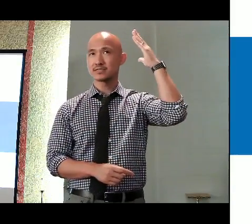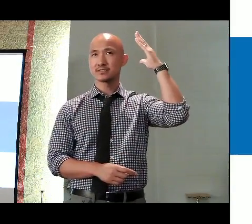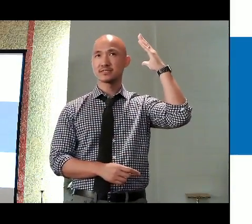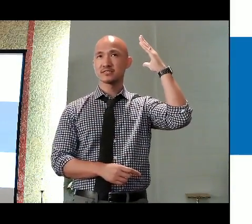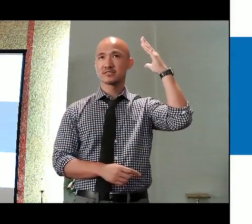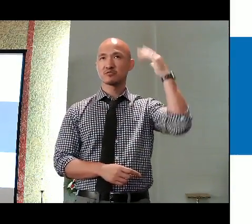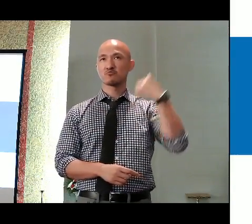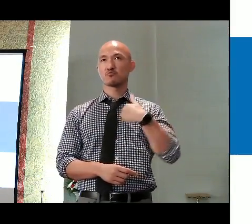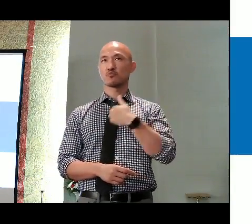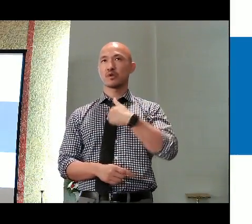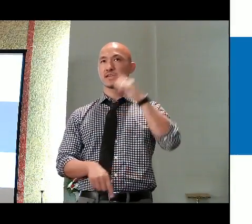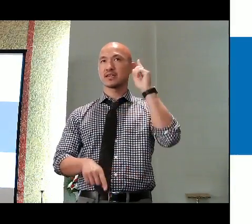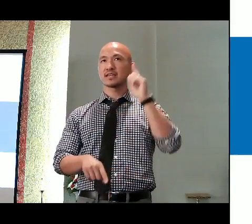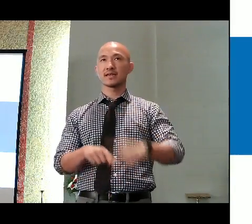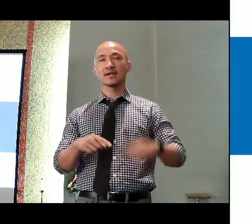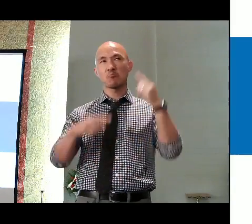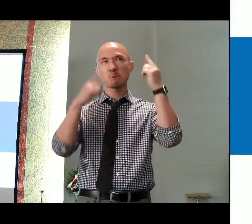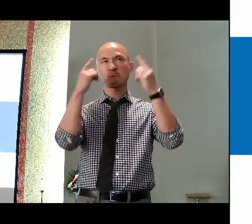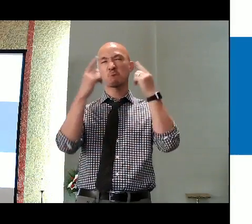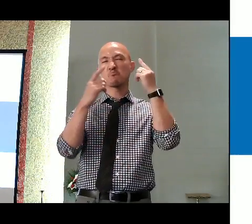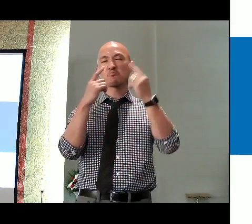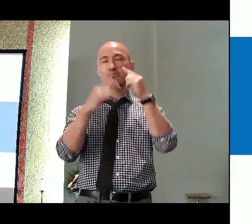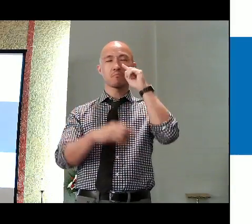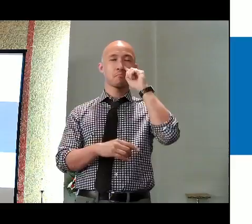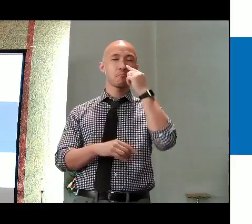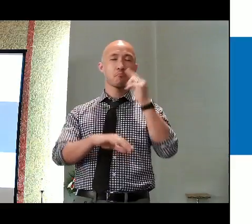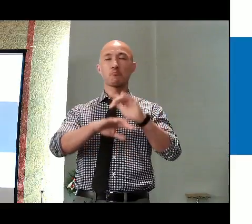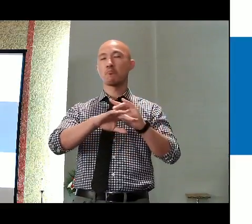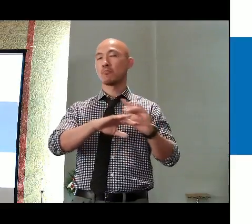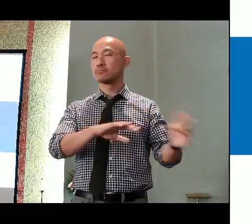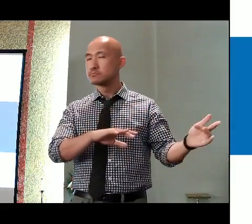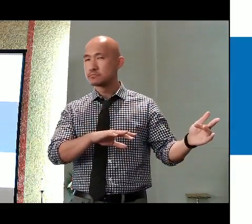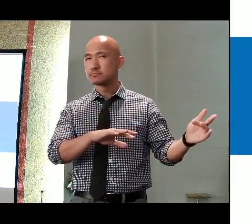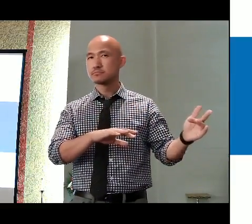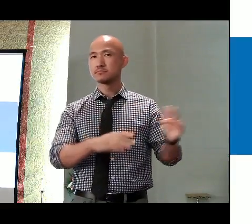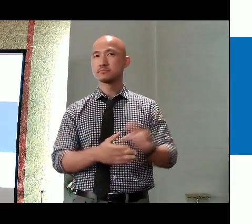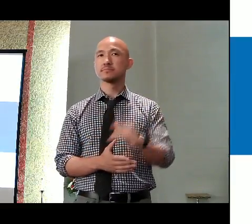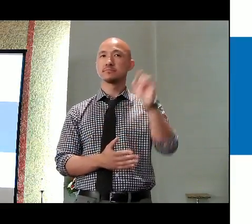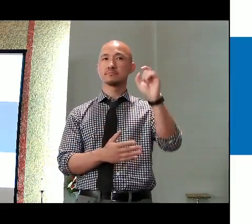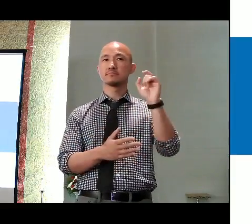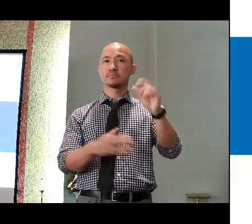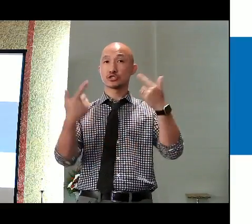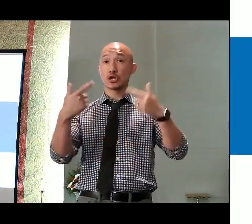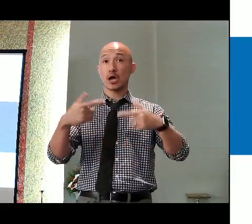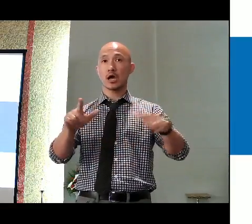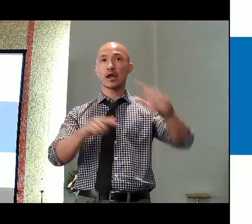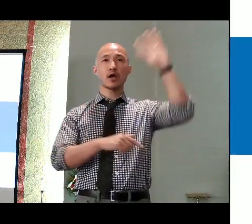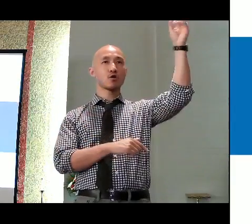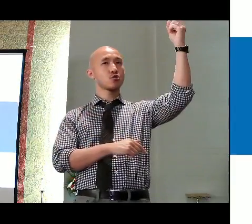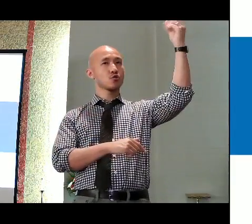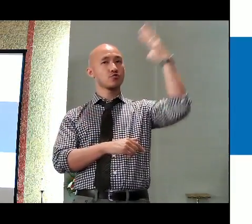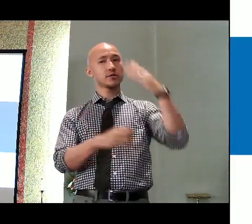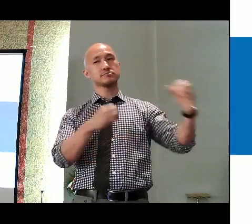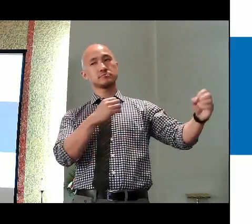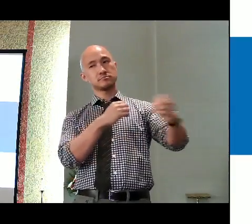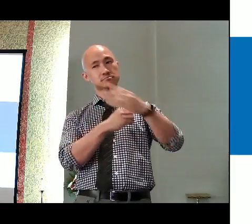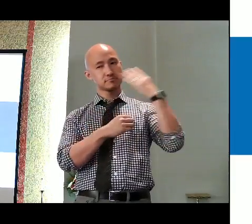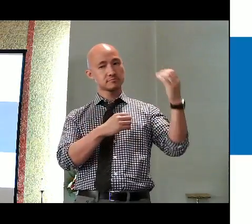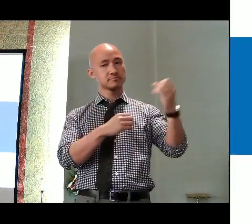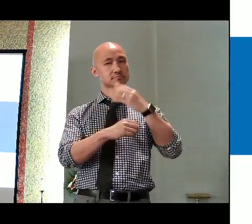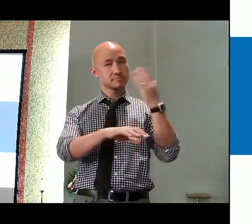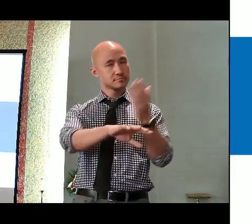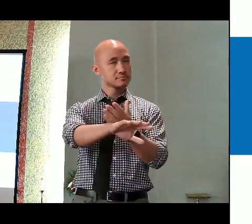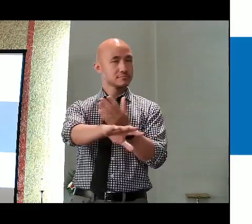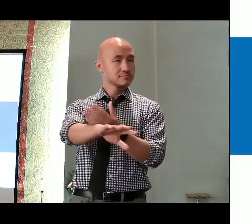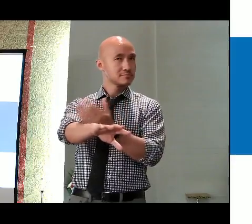not squander it. We have to let that grace work in us, conform us to our Lord